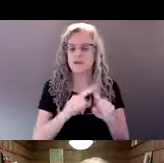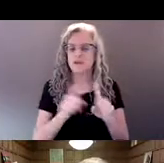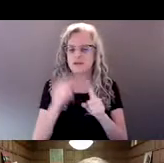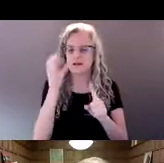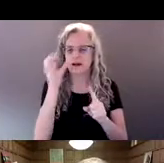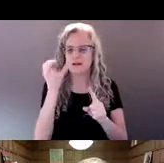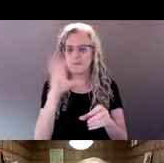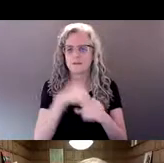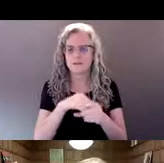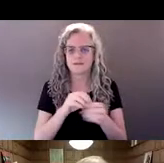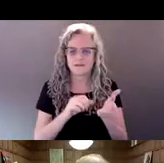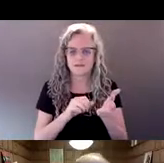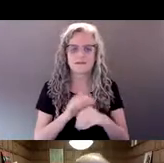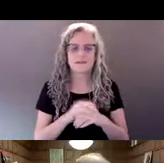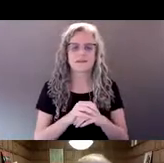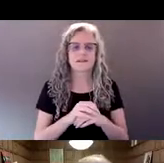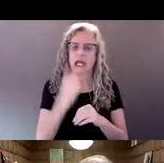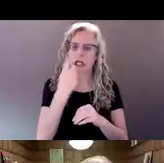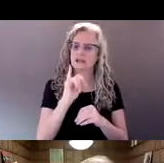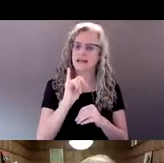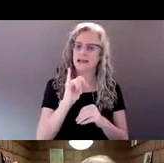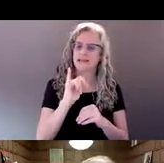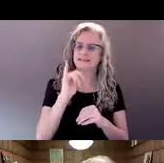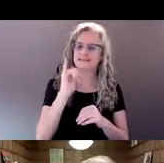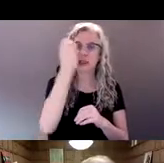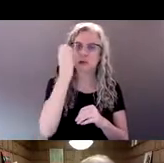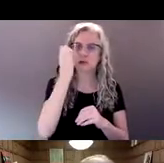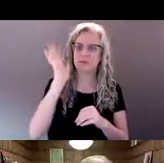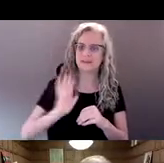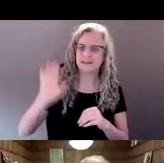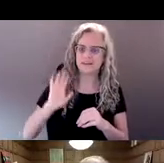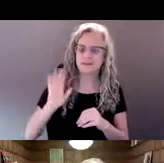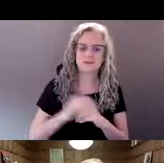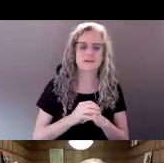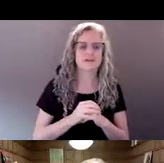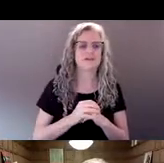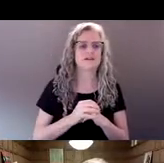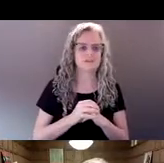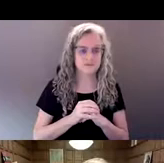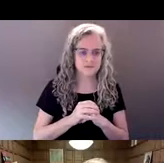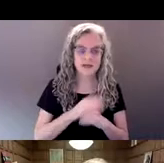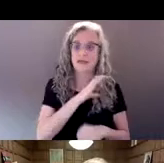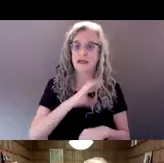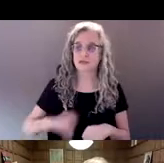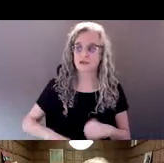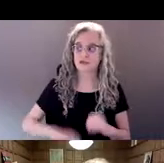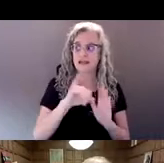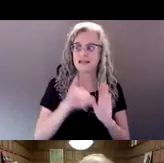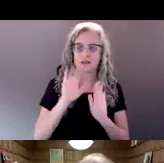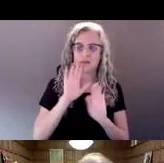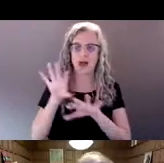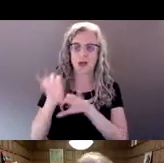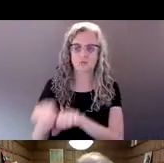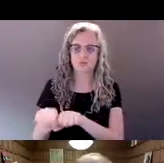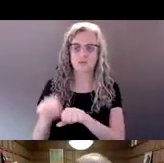European past, invoking Judaism as a figure to be overcome by Christian identity, invoking our